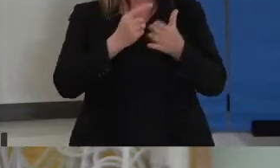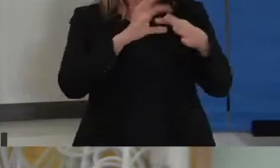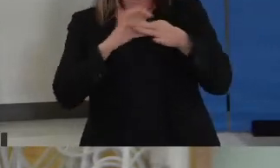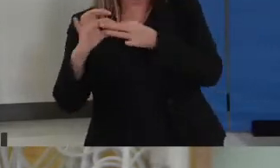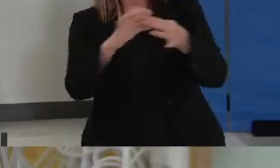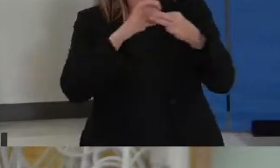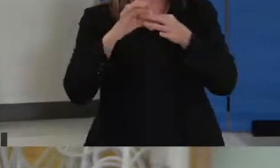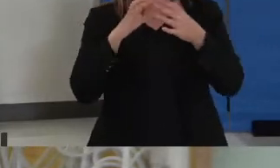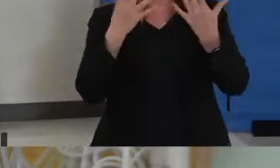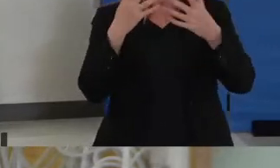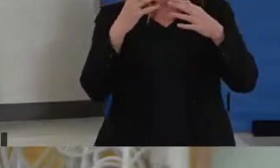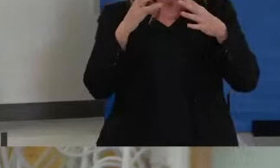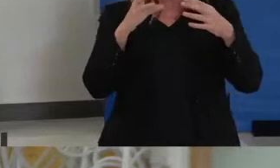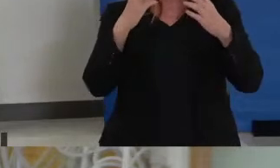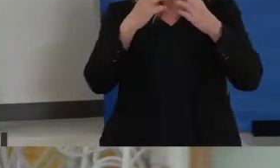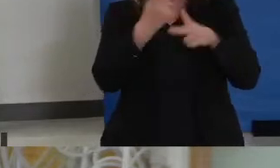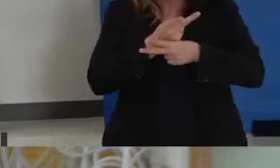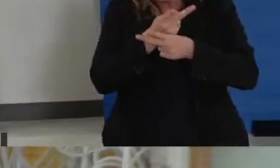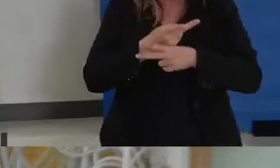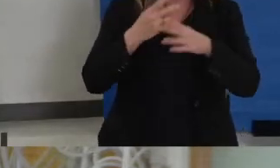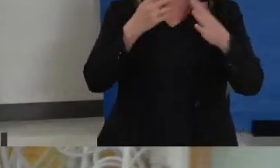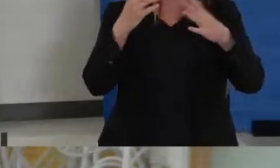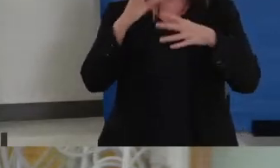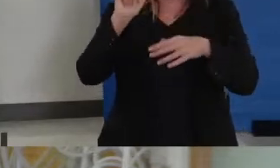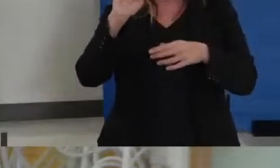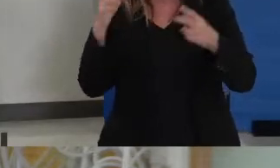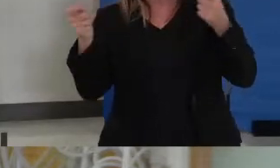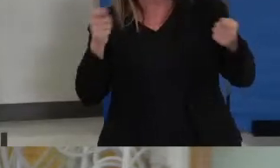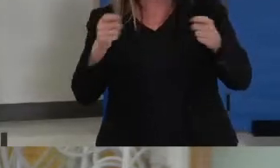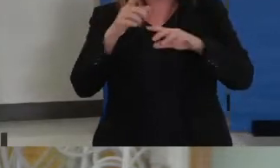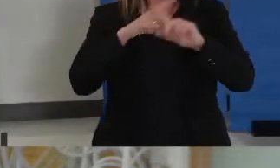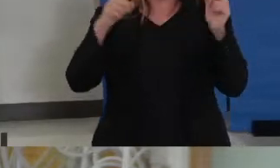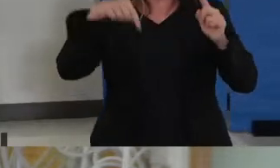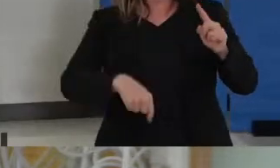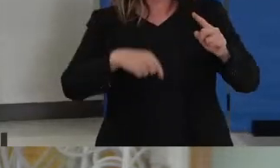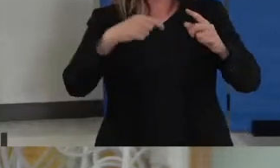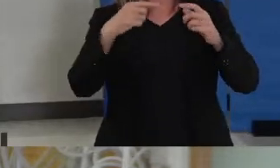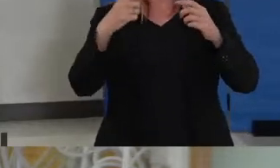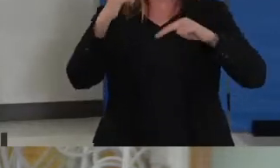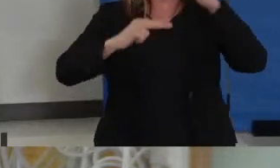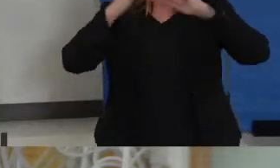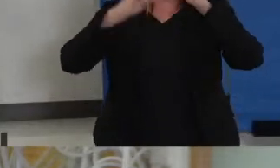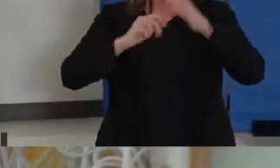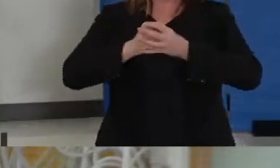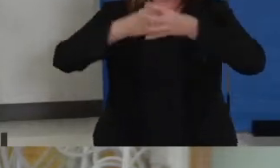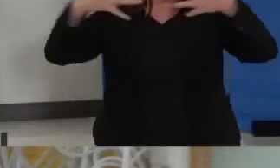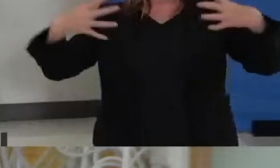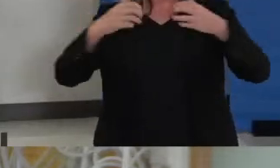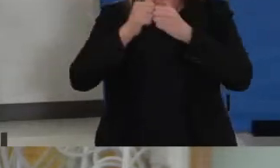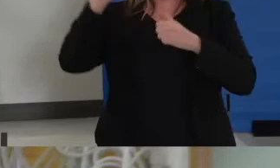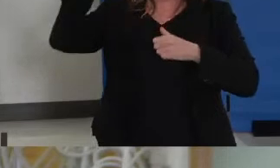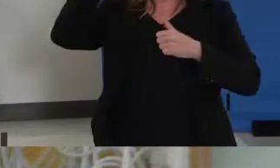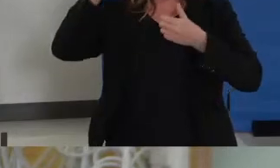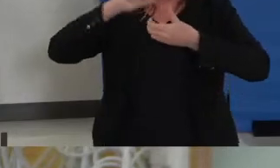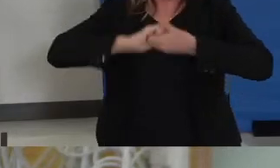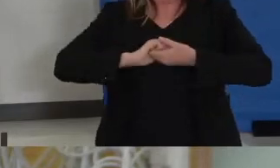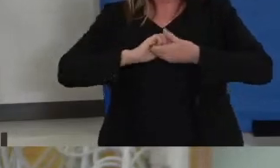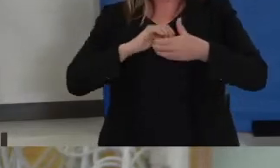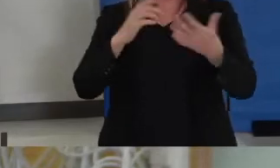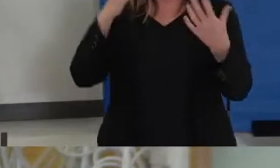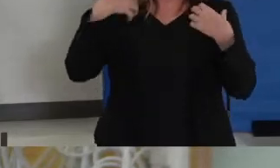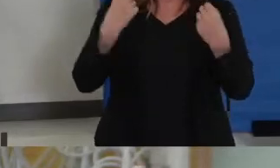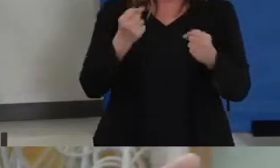case management in one location? But this facility being expanded with government partnering with our healthcare